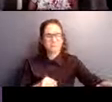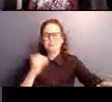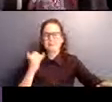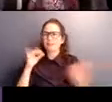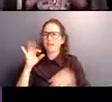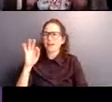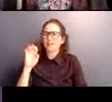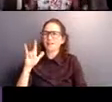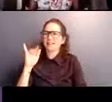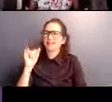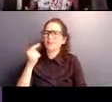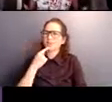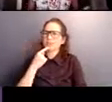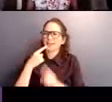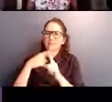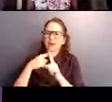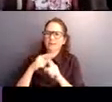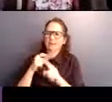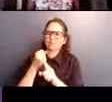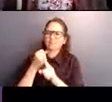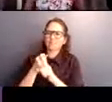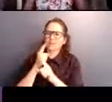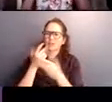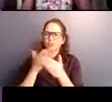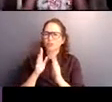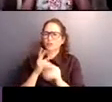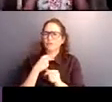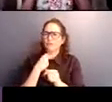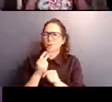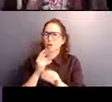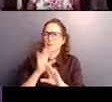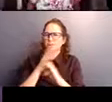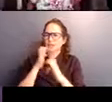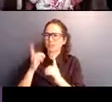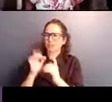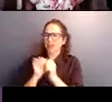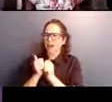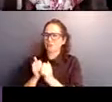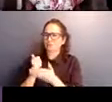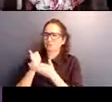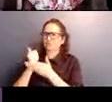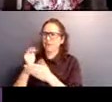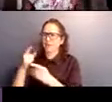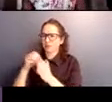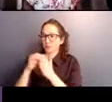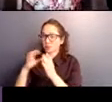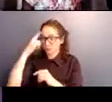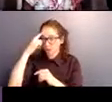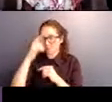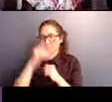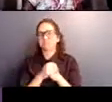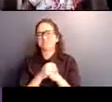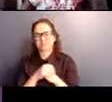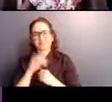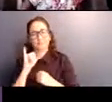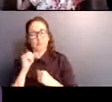of general vocal music education does for the student's brain? Right. Well, as you